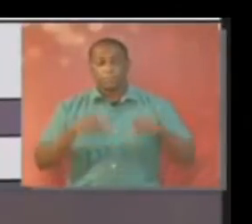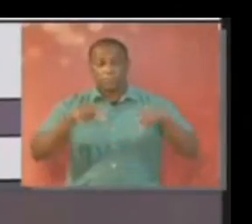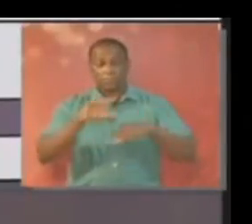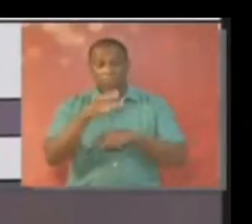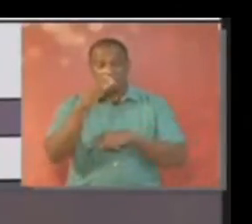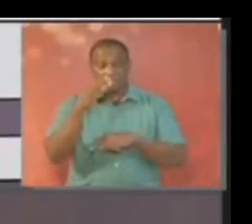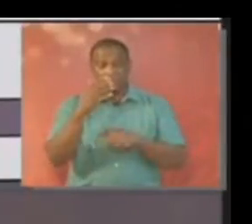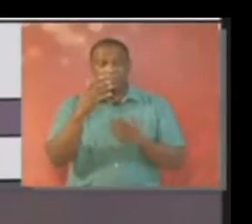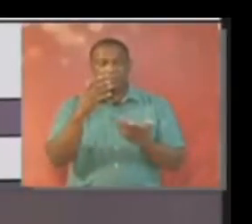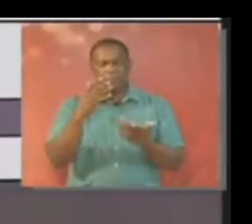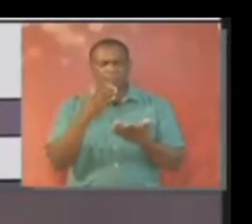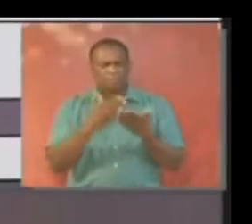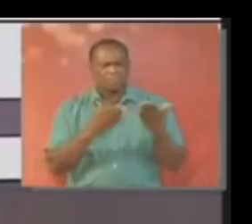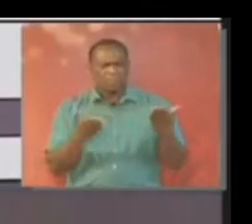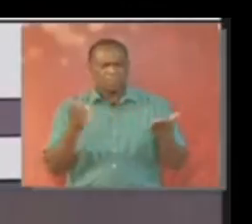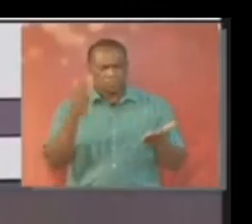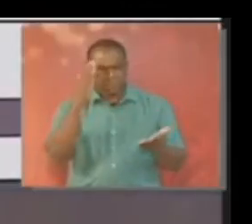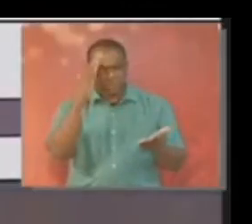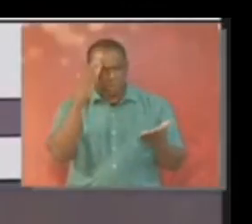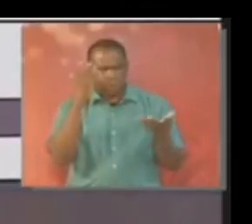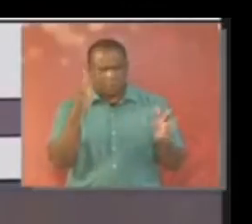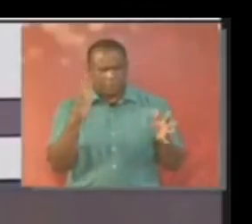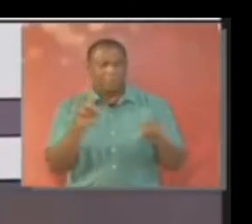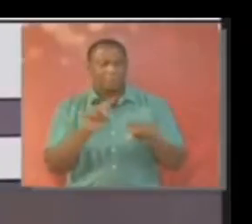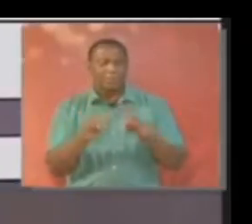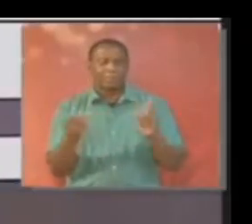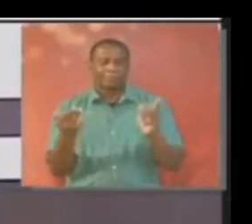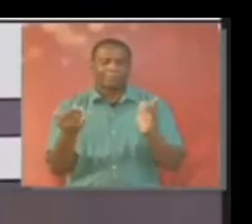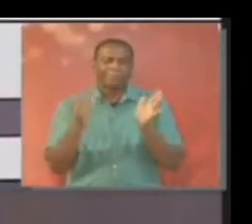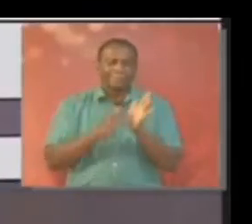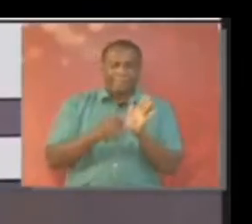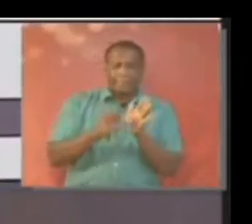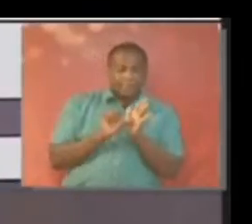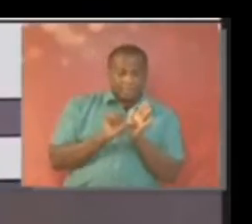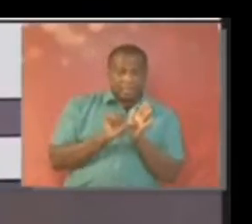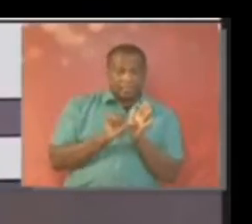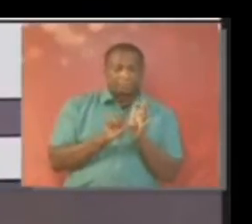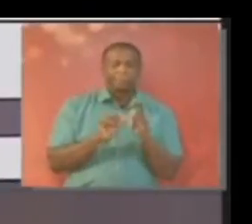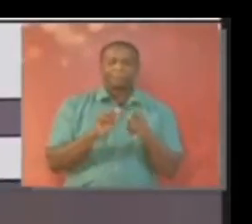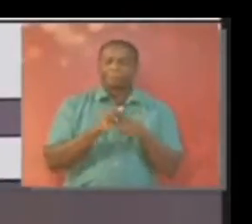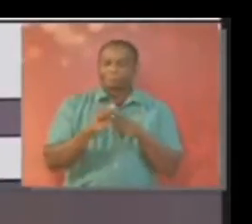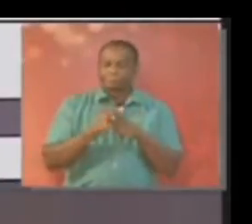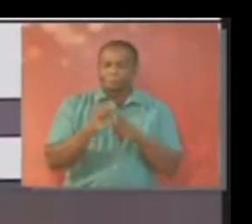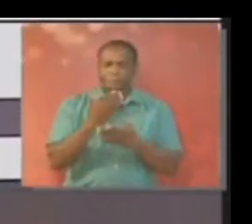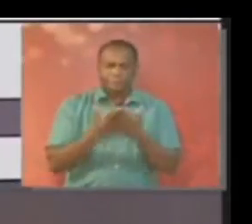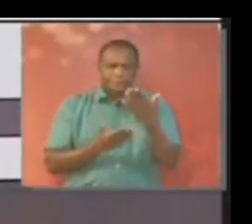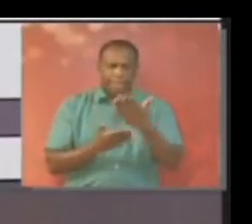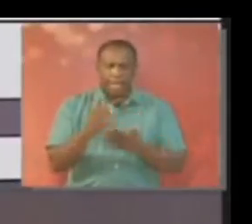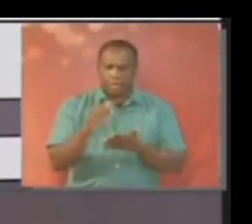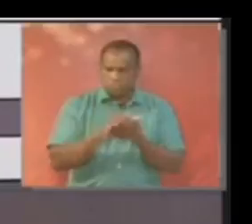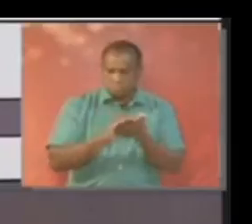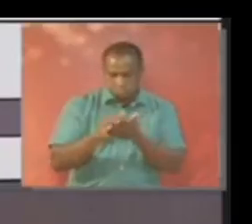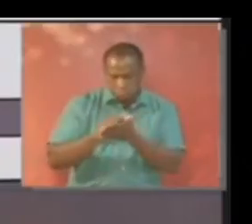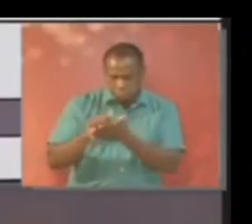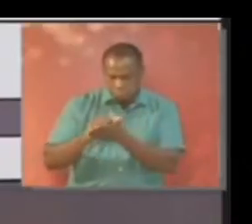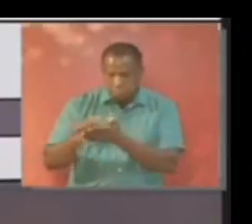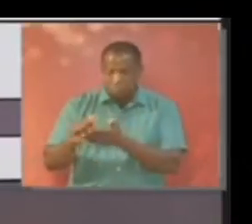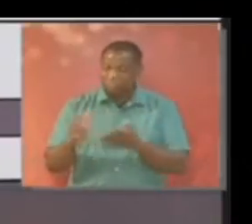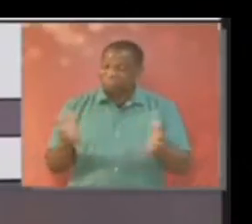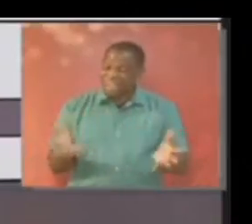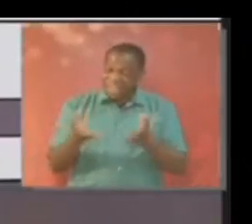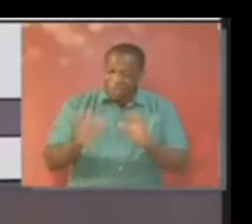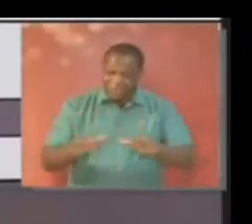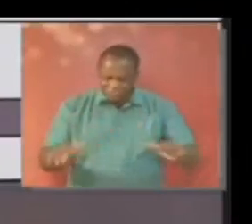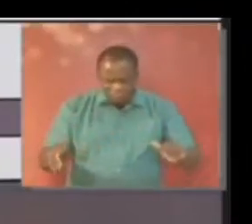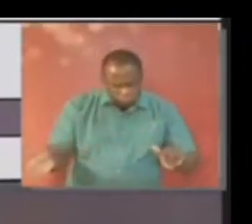of these things already, but yes, I'm here to say it one more time. We need to practice washing hands. We need to encourage our kids to wash hands.